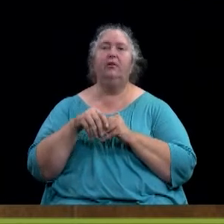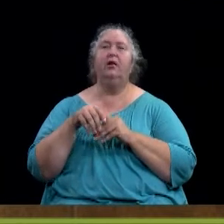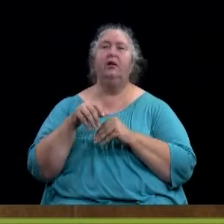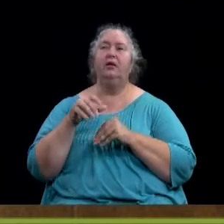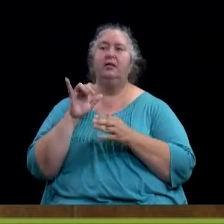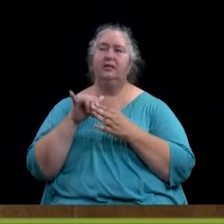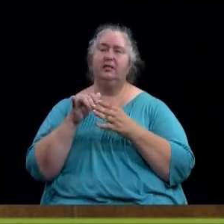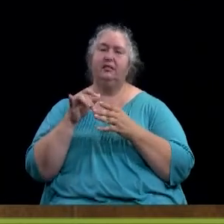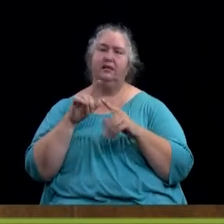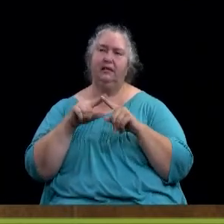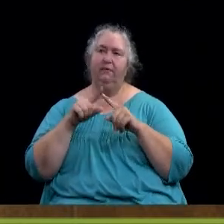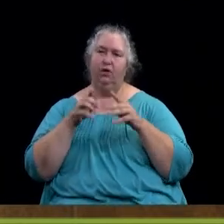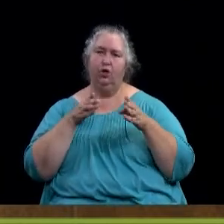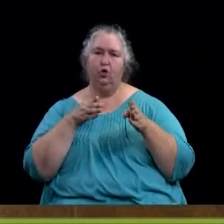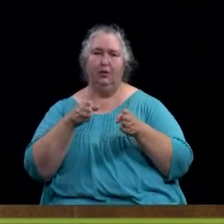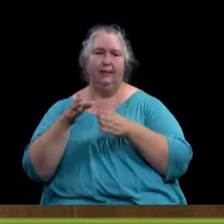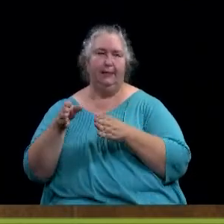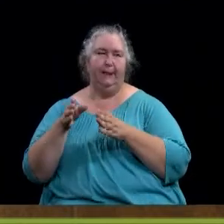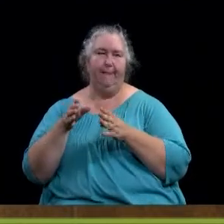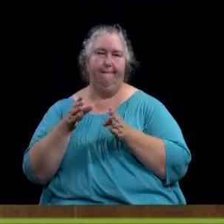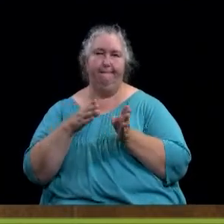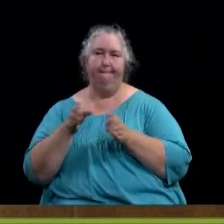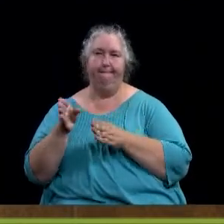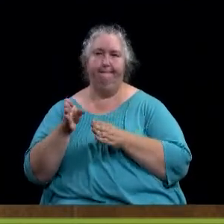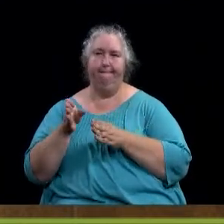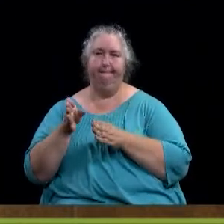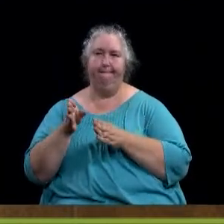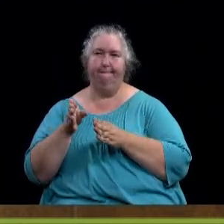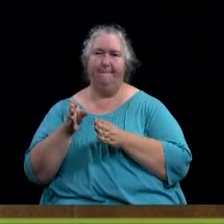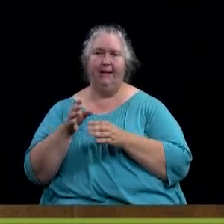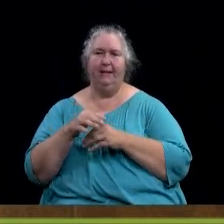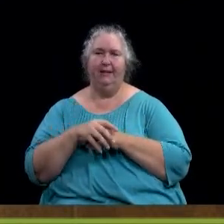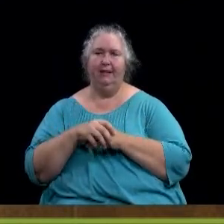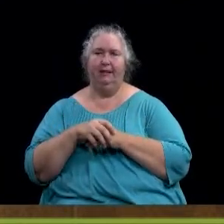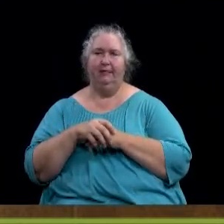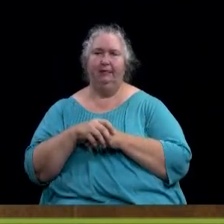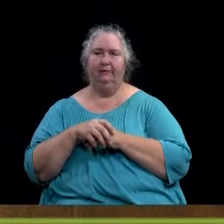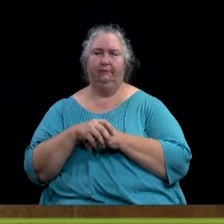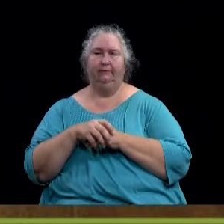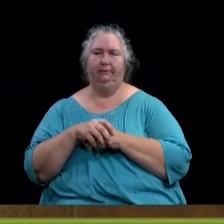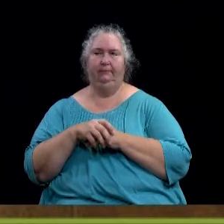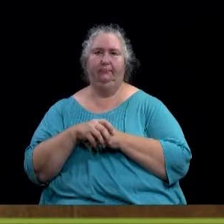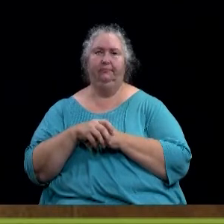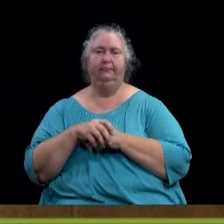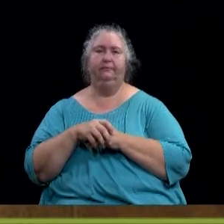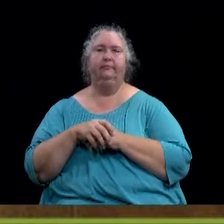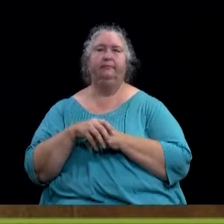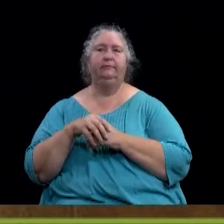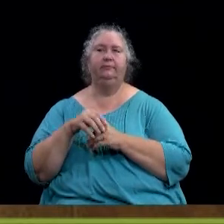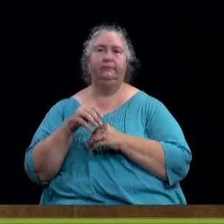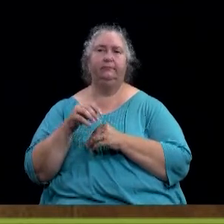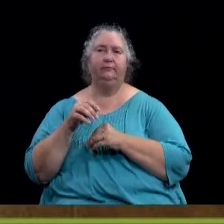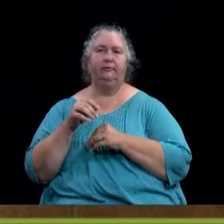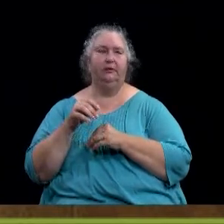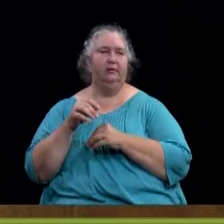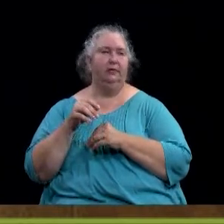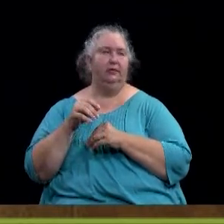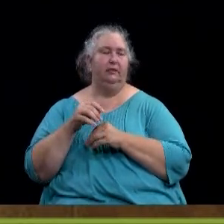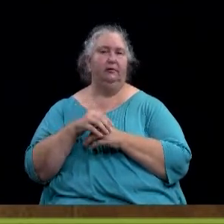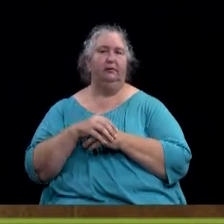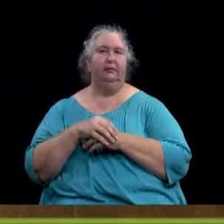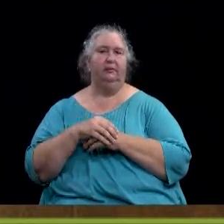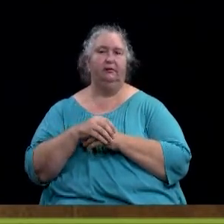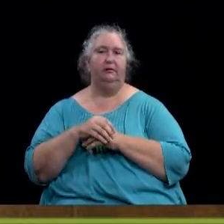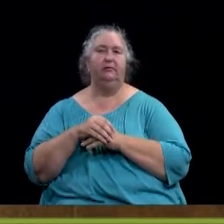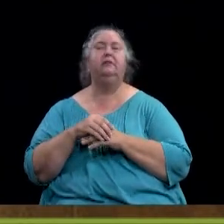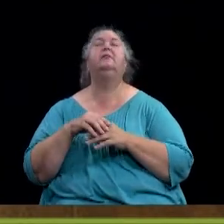how that 1.1 could be spent to more or less fall in line with the goals that we